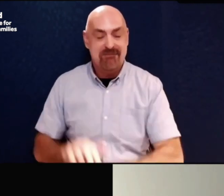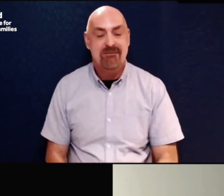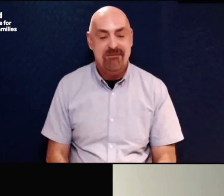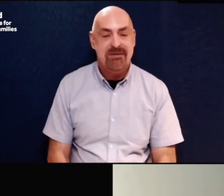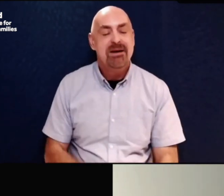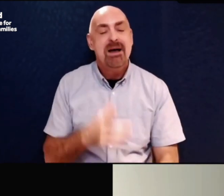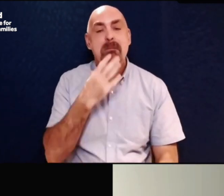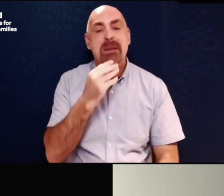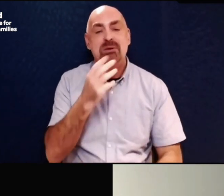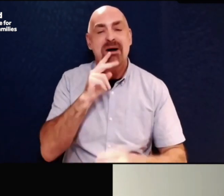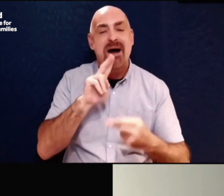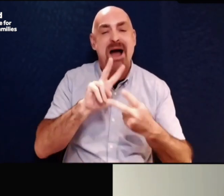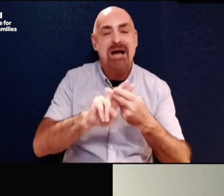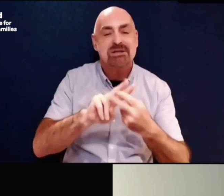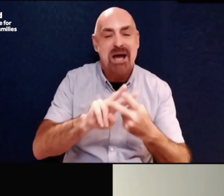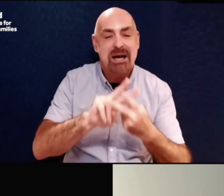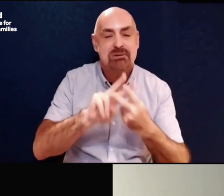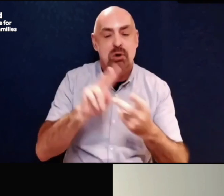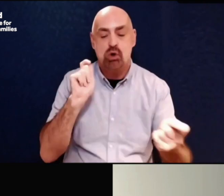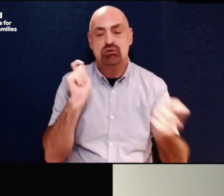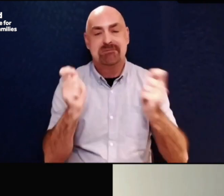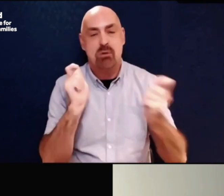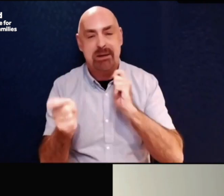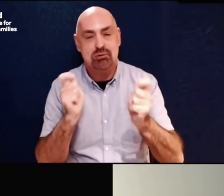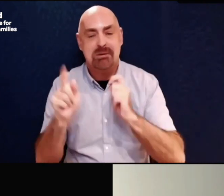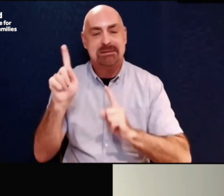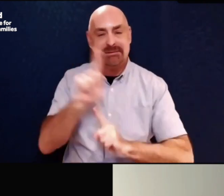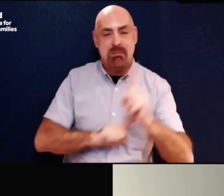and use the hashtag Transformation Seminar.